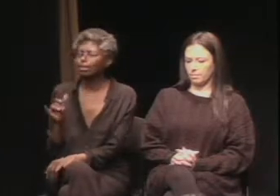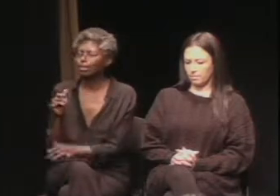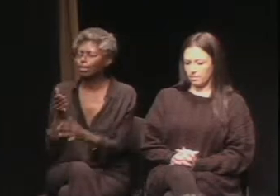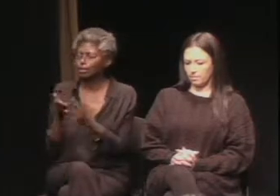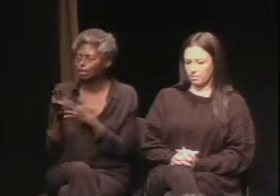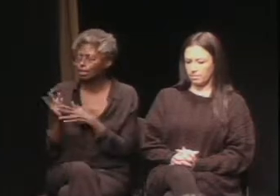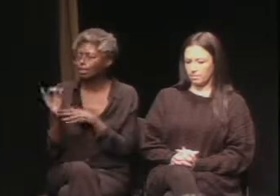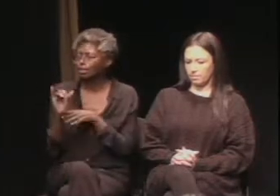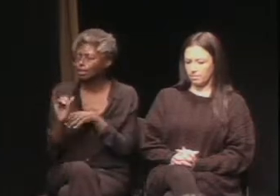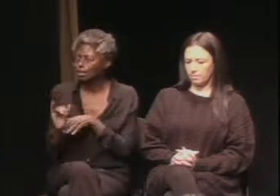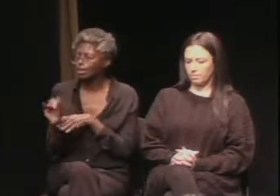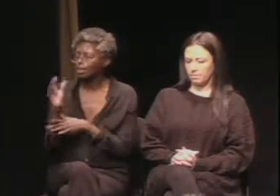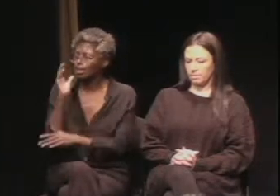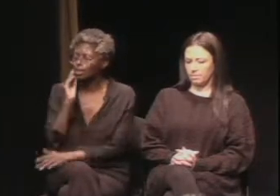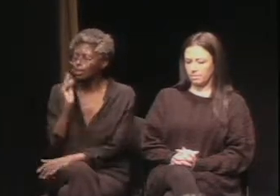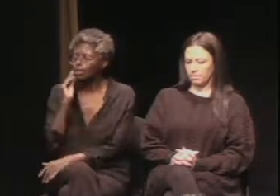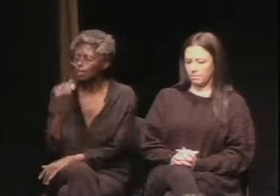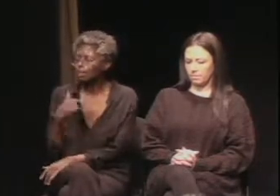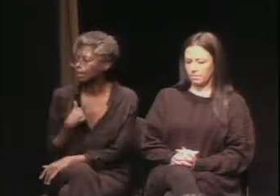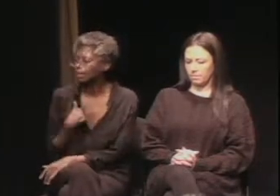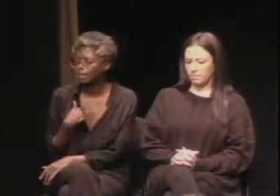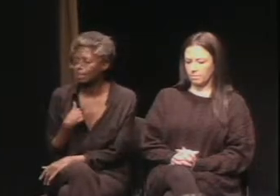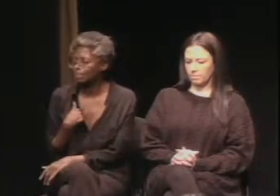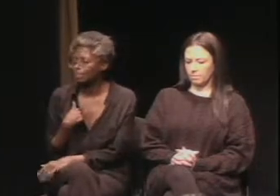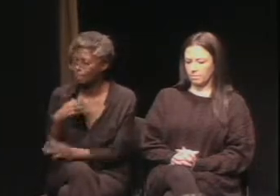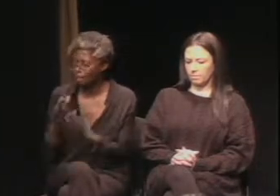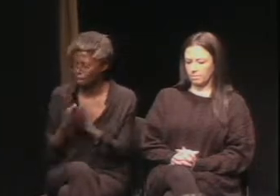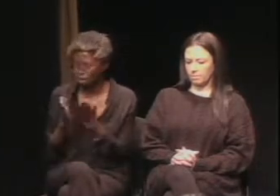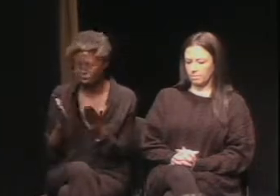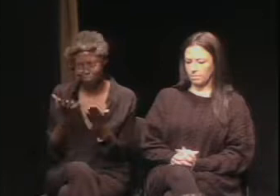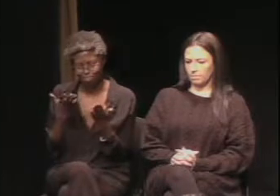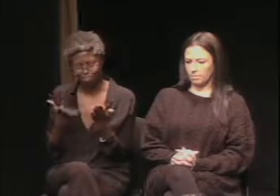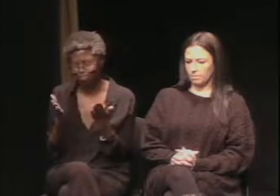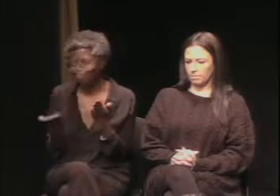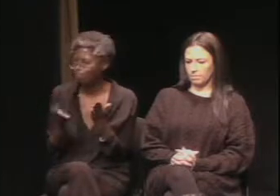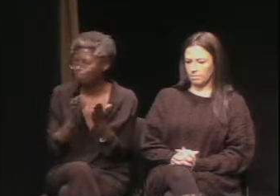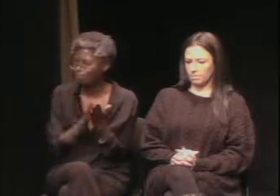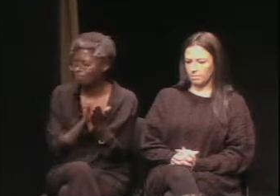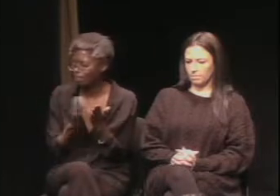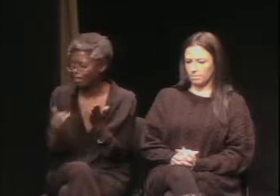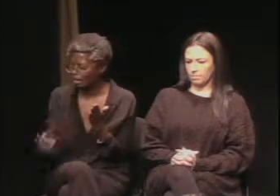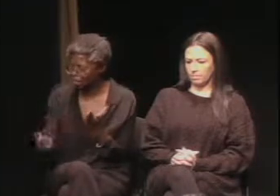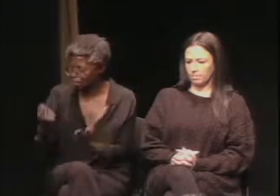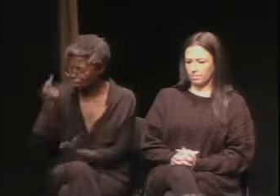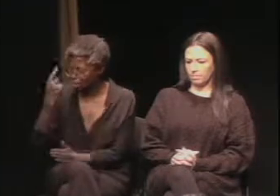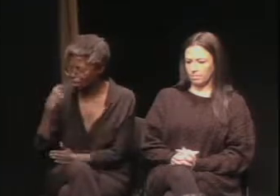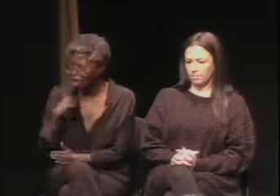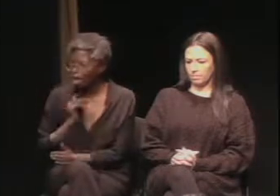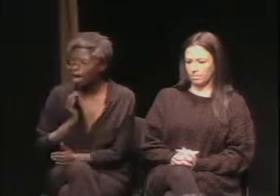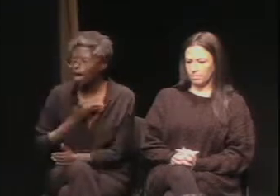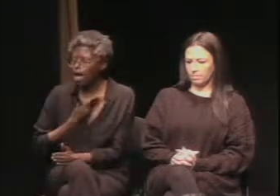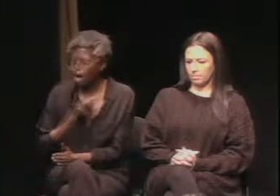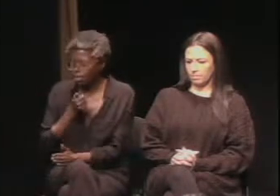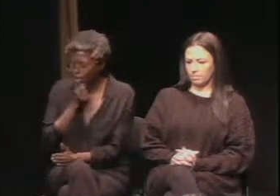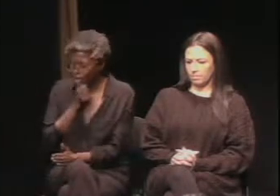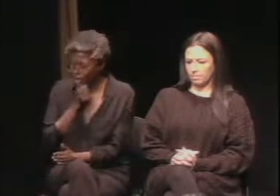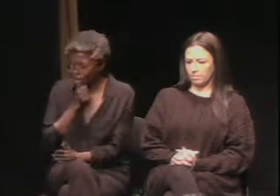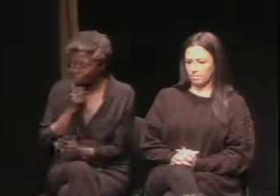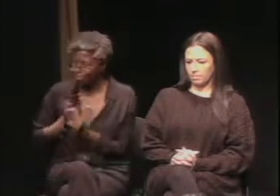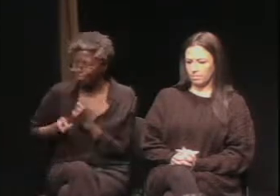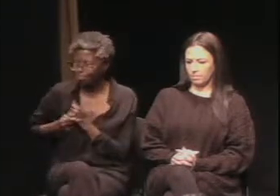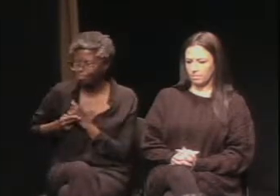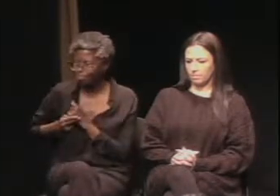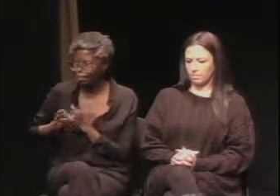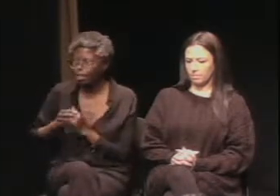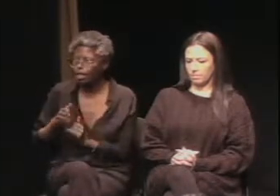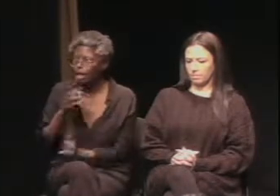through. I finished the book and kept what was now, in my mind, our secret. To my 12-year-old